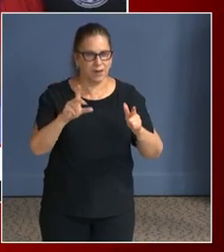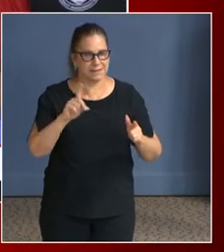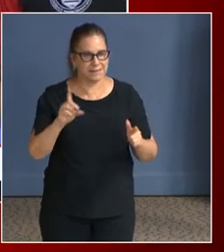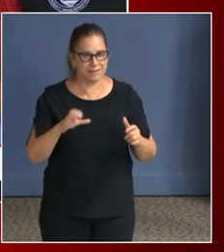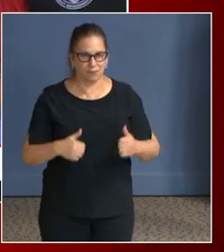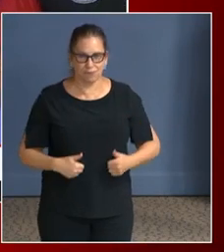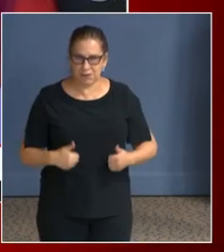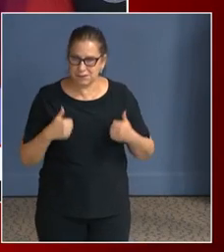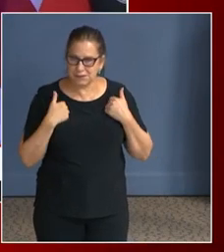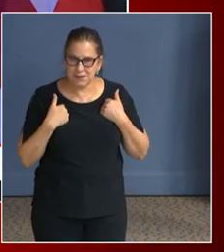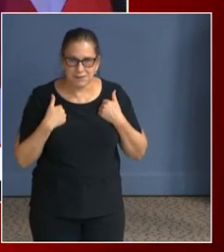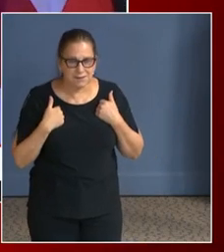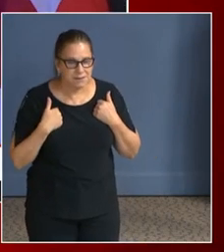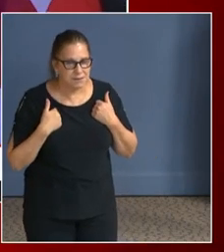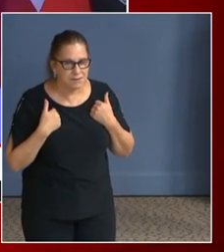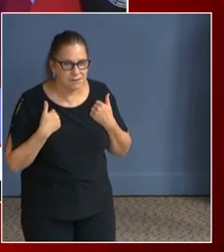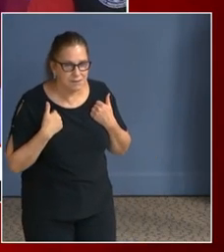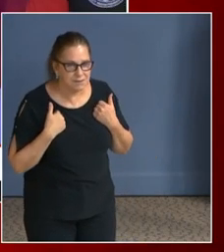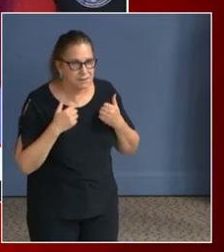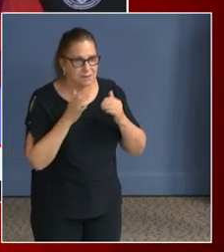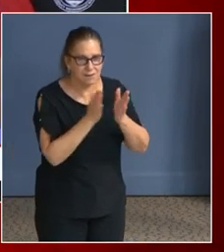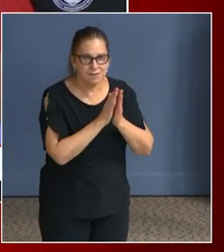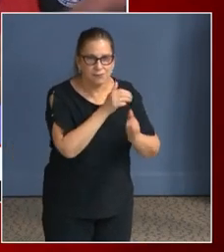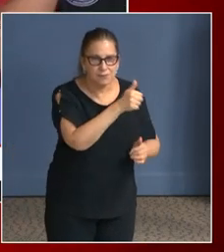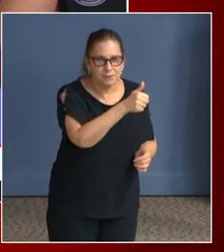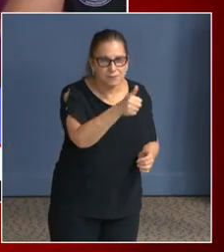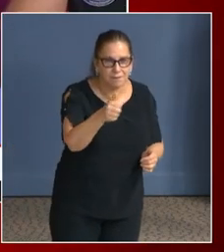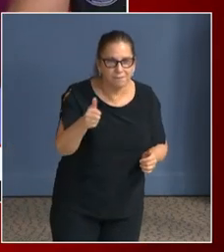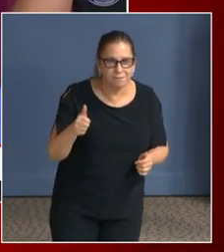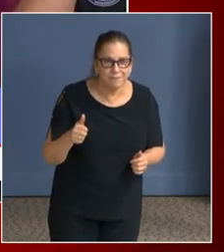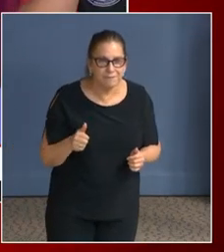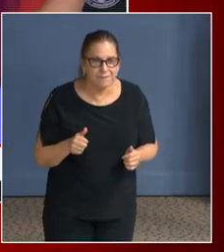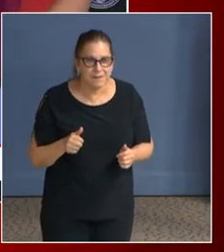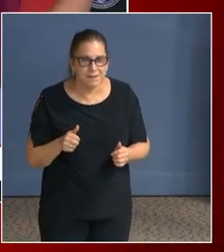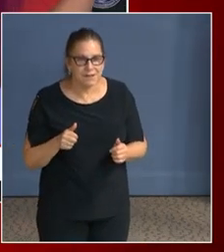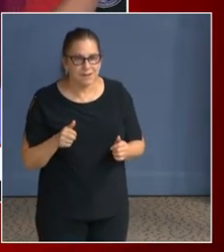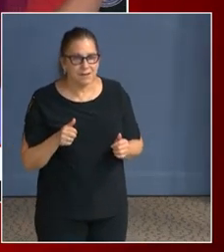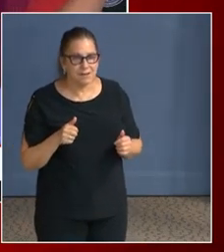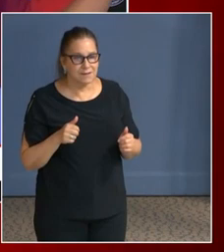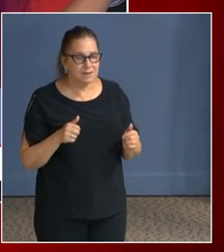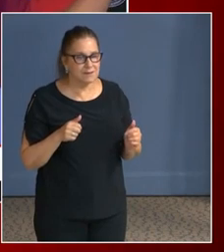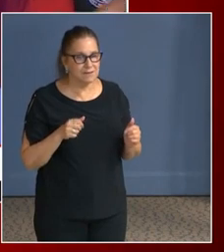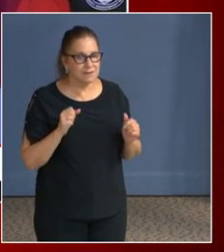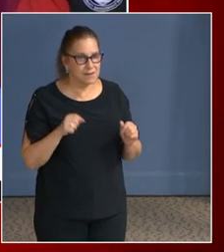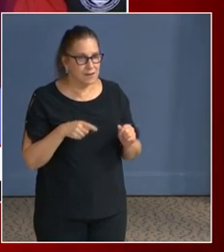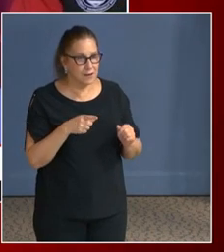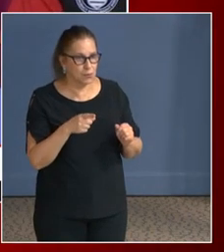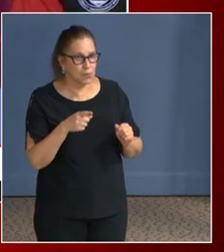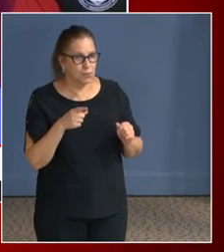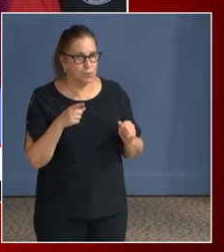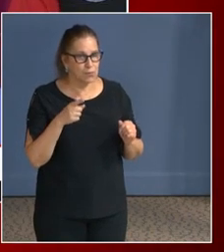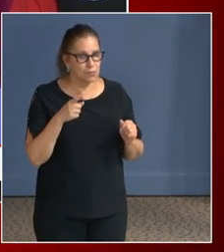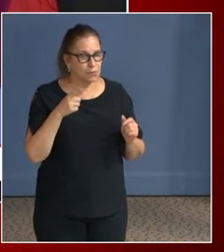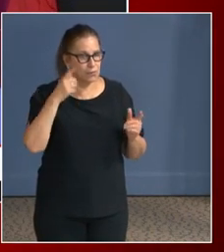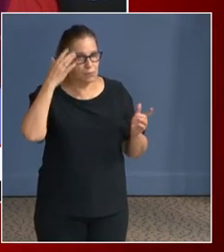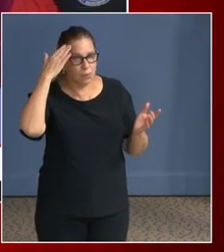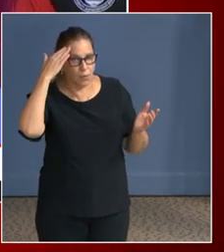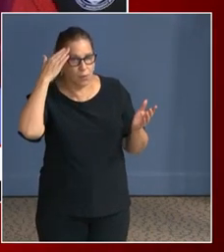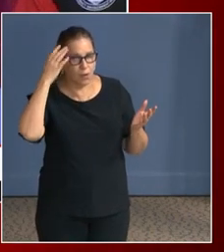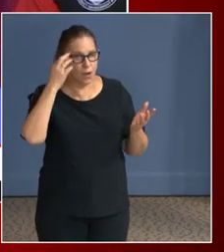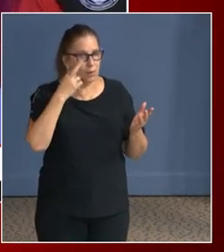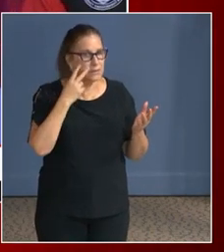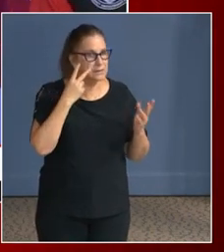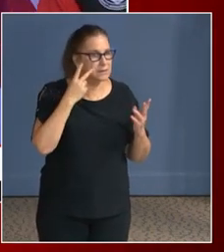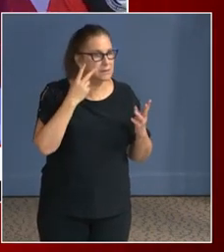there? Ask yourself, can you anticipate or know who all is going to be around